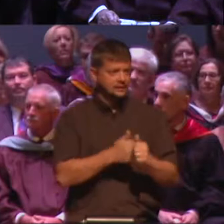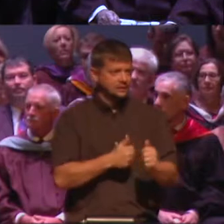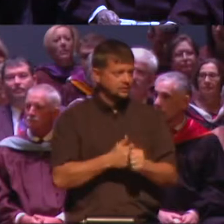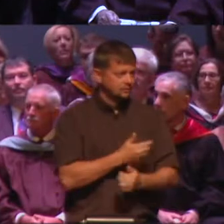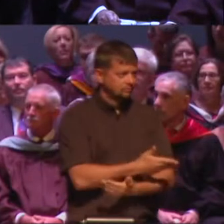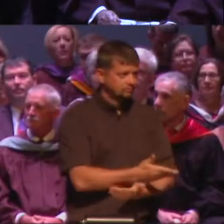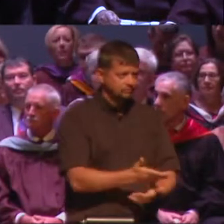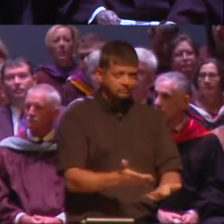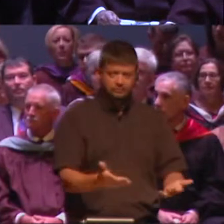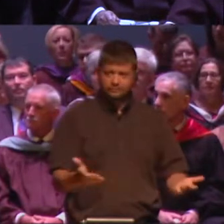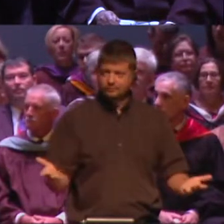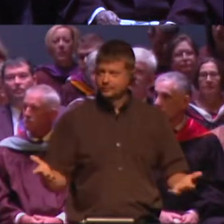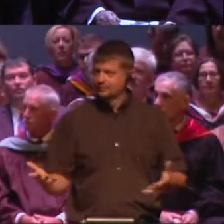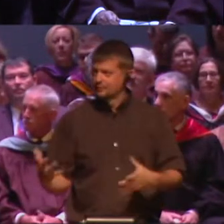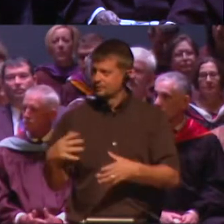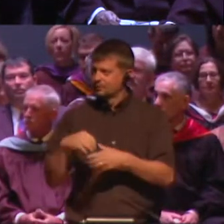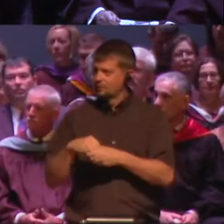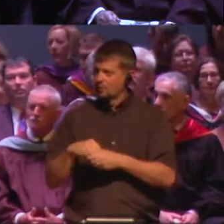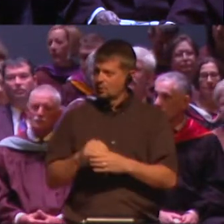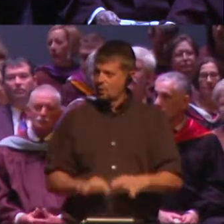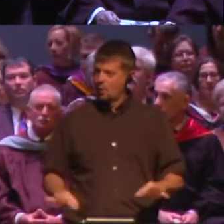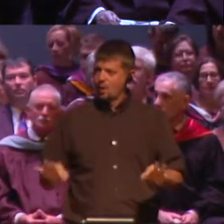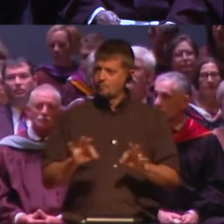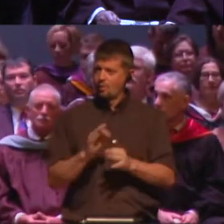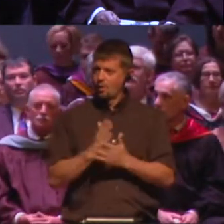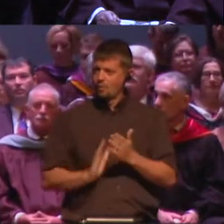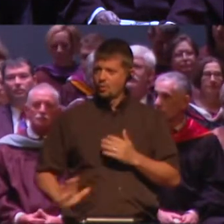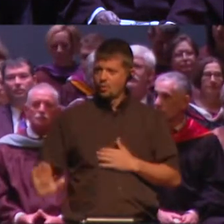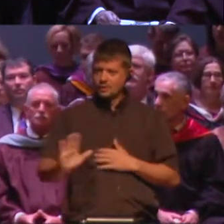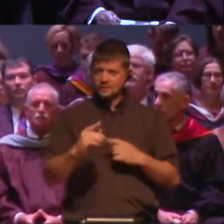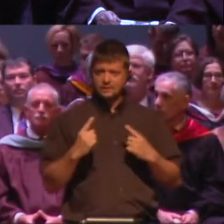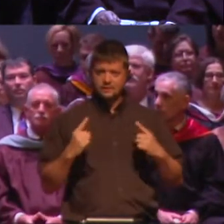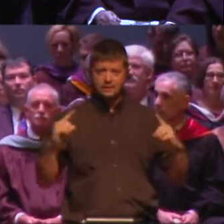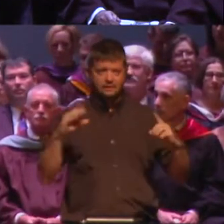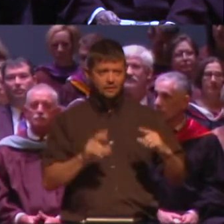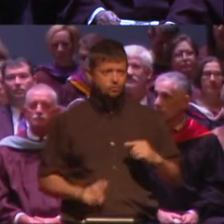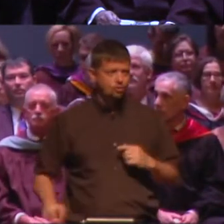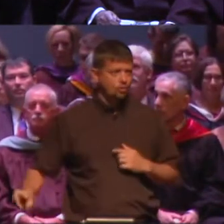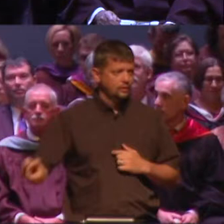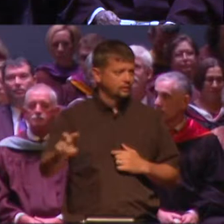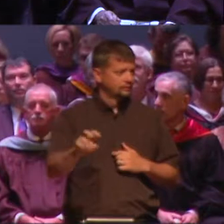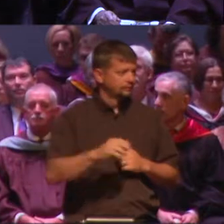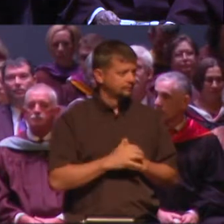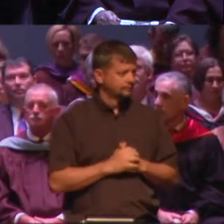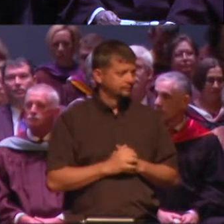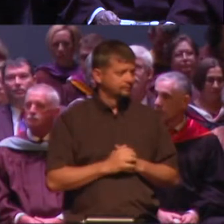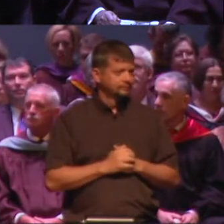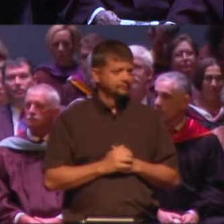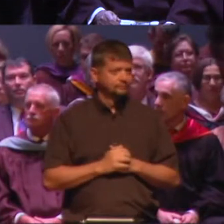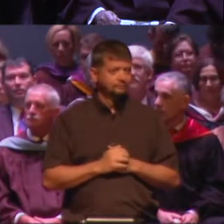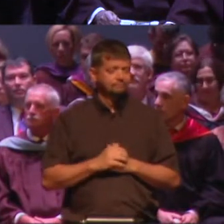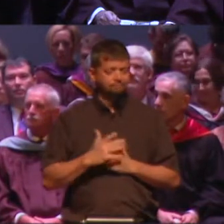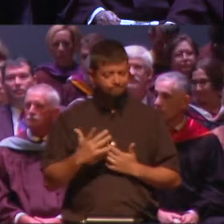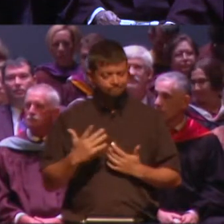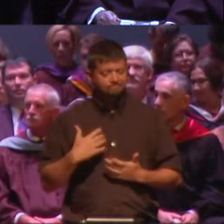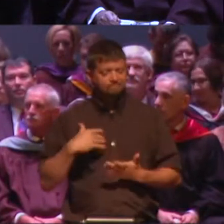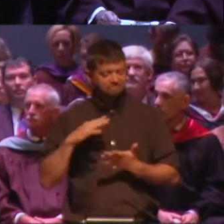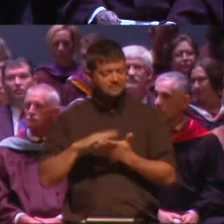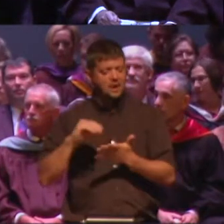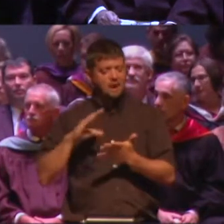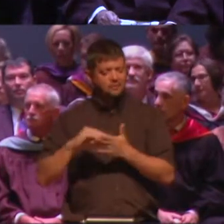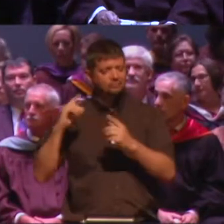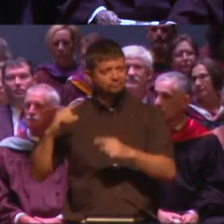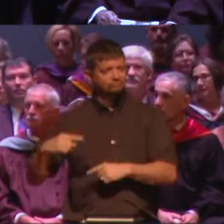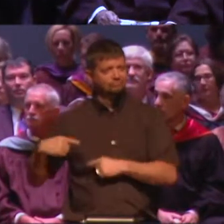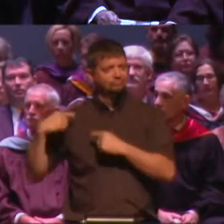have played an important part in their success and in their journey. I've learned a few things over the years